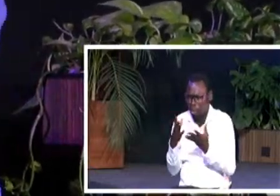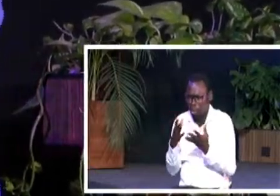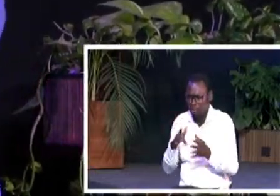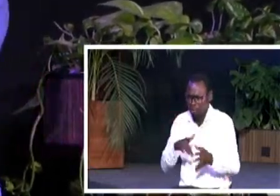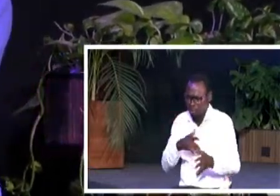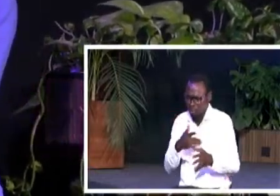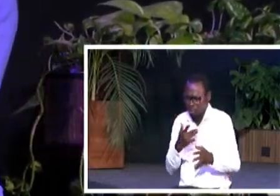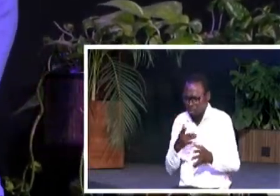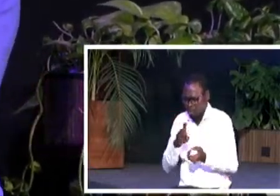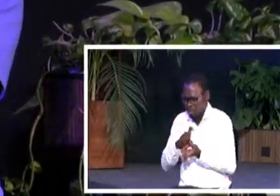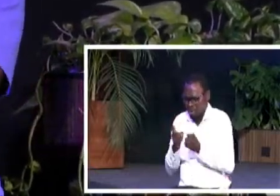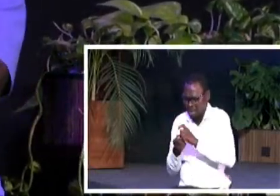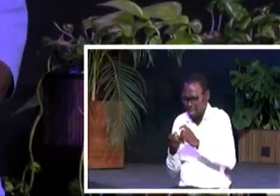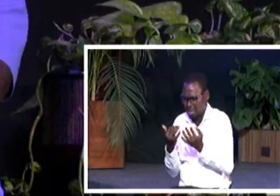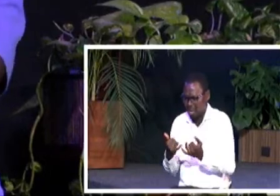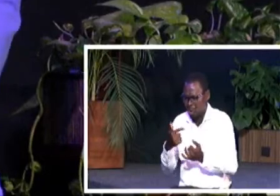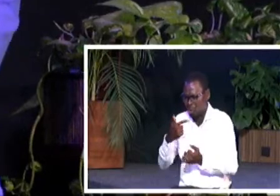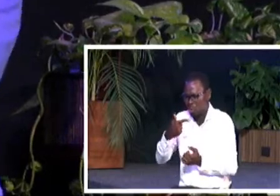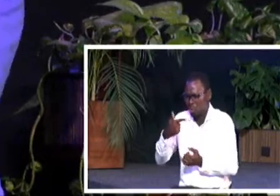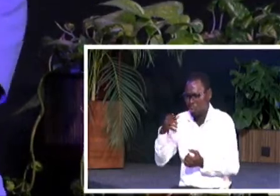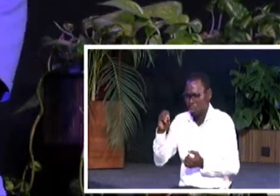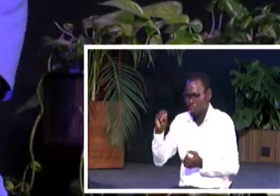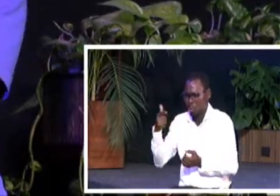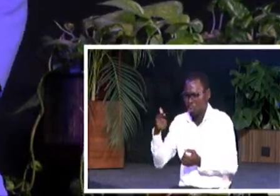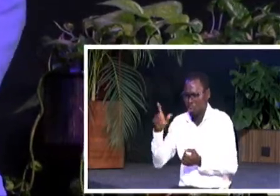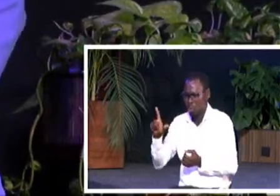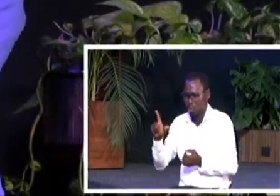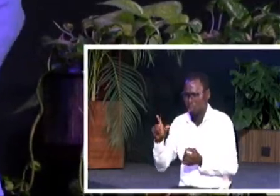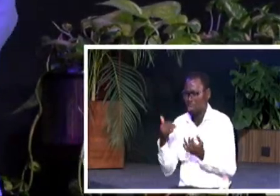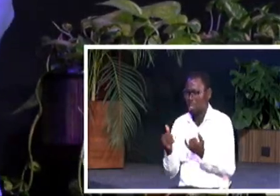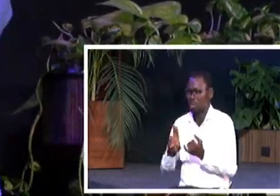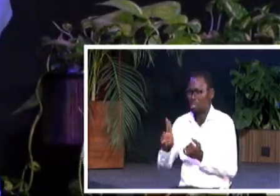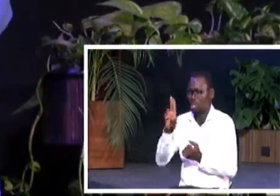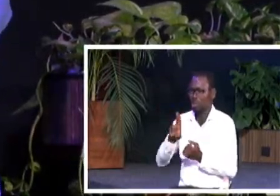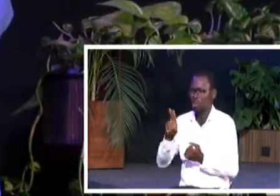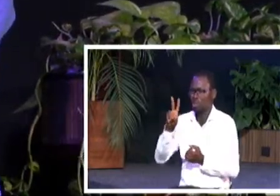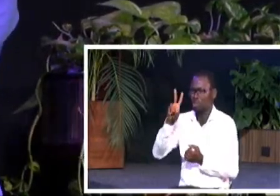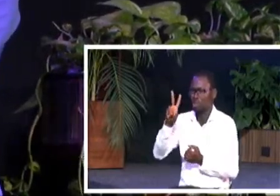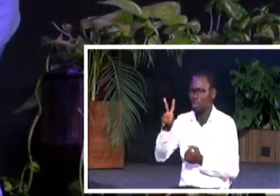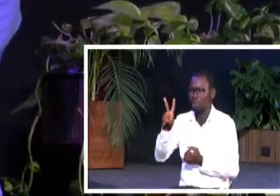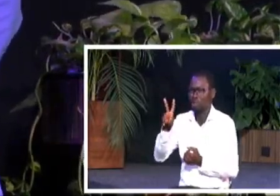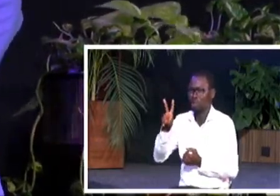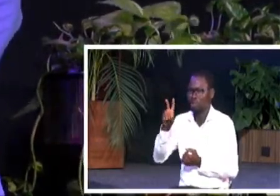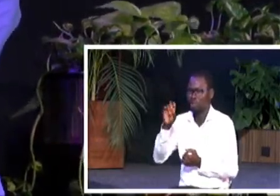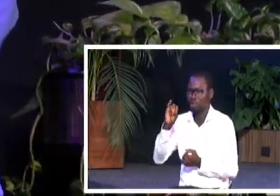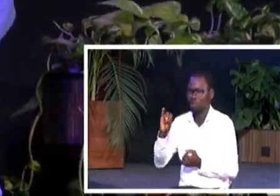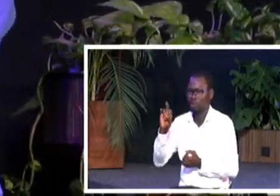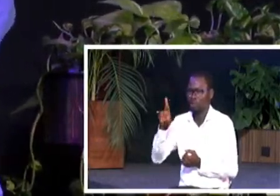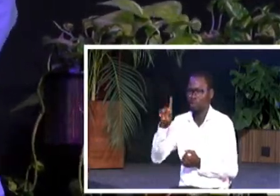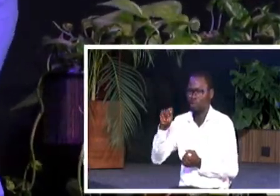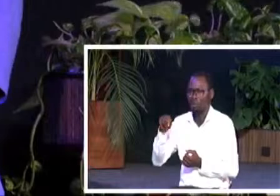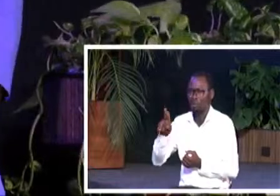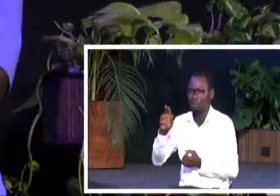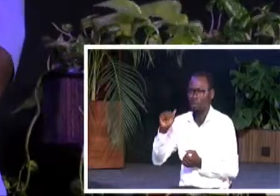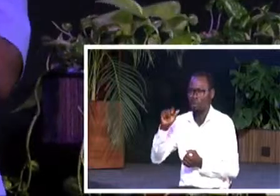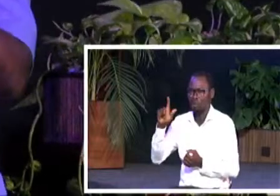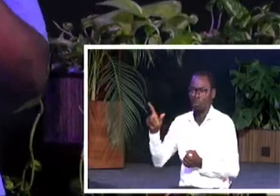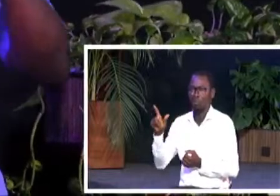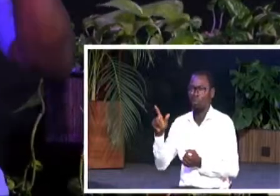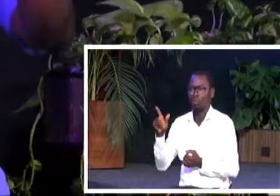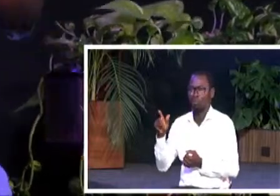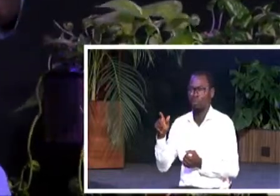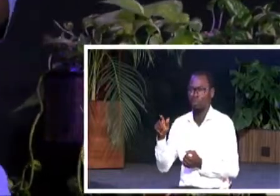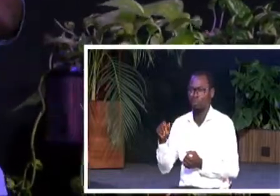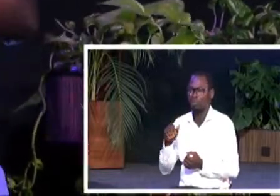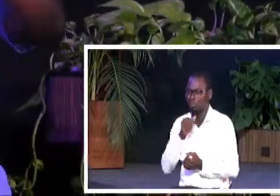Now, Google search, they are now virtualizing it. So now you can talk to Alexa, you can use Siri. So you don't need